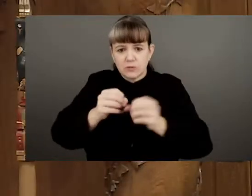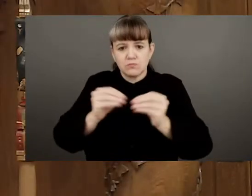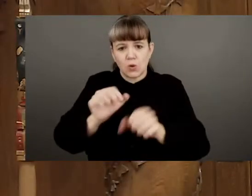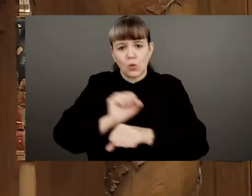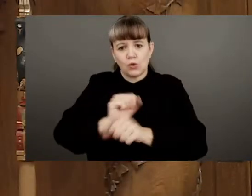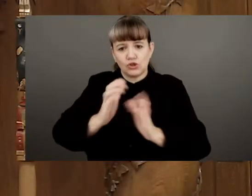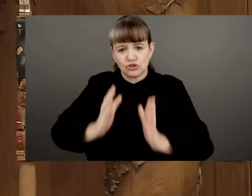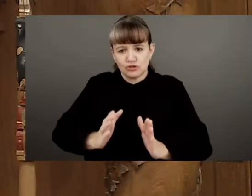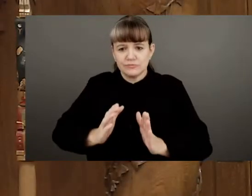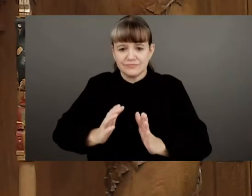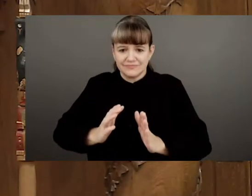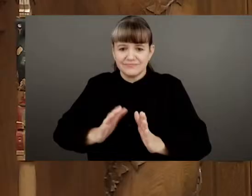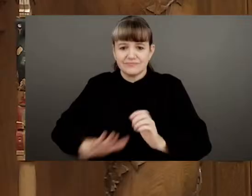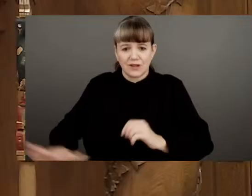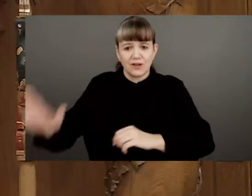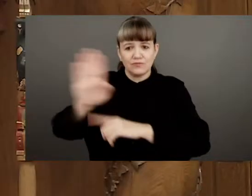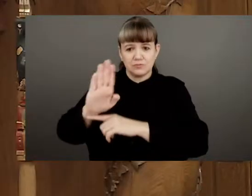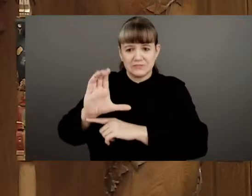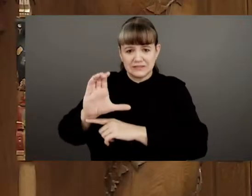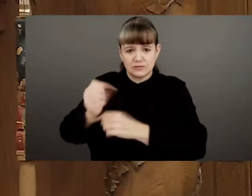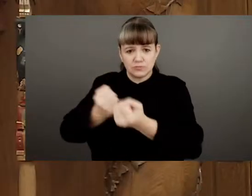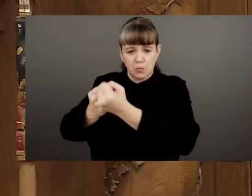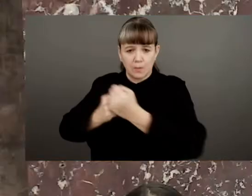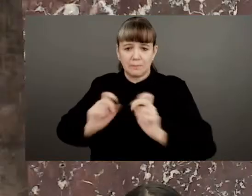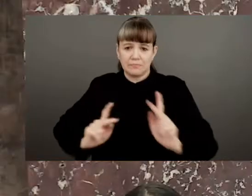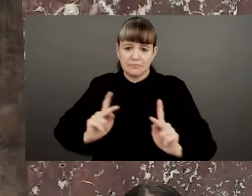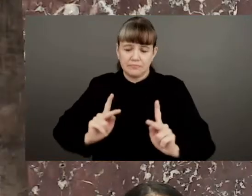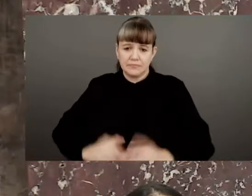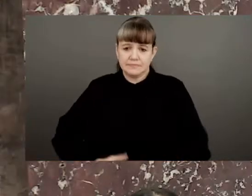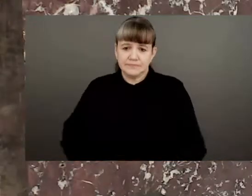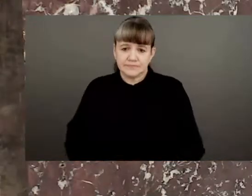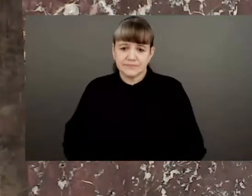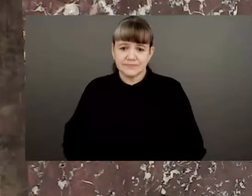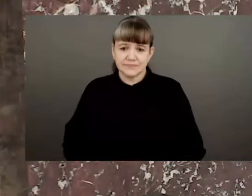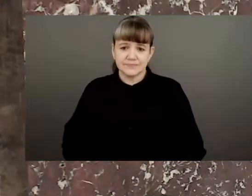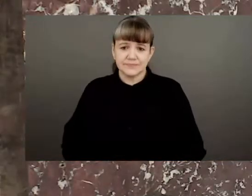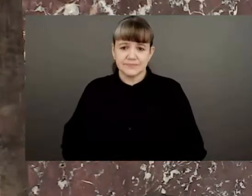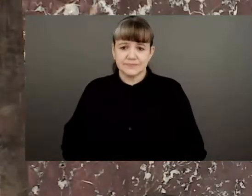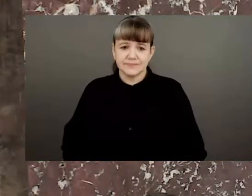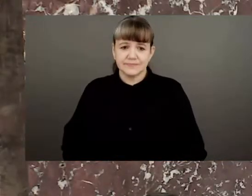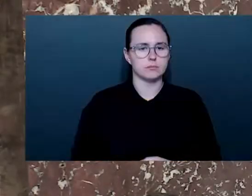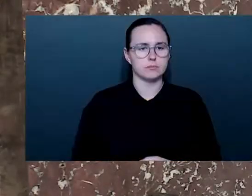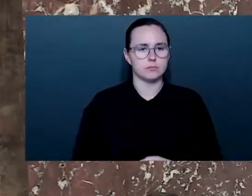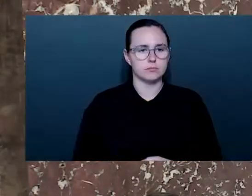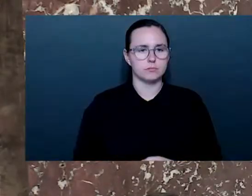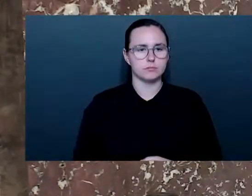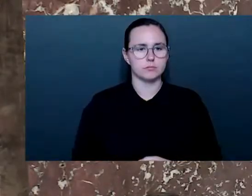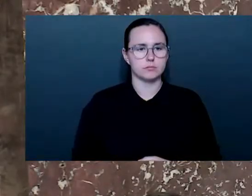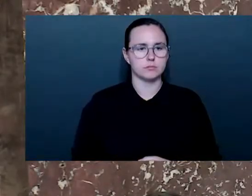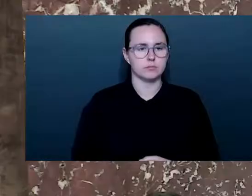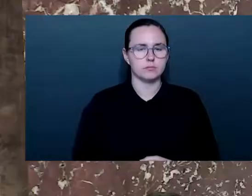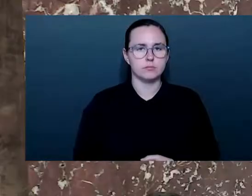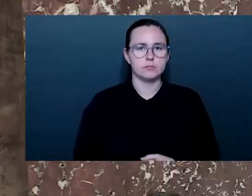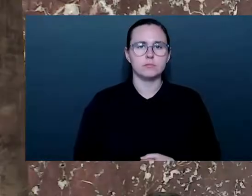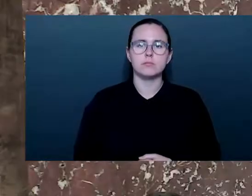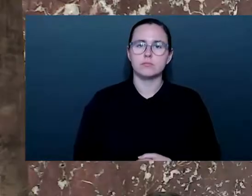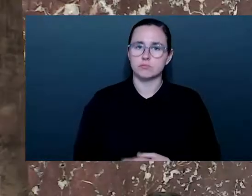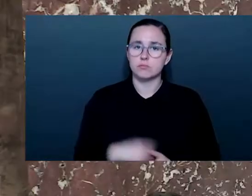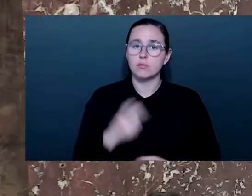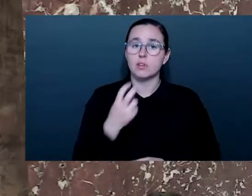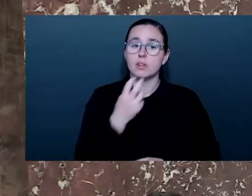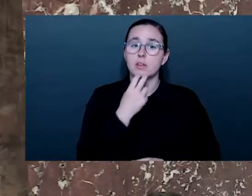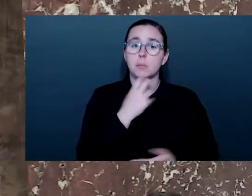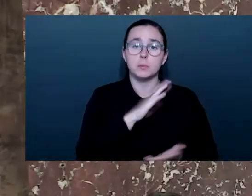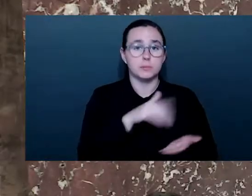Member for Kamloops Centre. Thank you, Mr. Speaker. Well, here is the problem yet again with these government's answers to all of